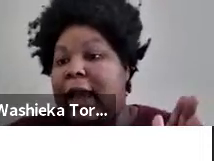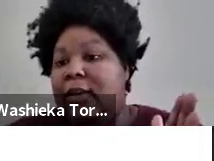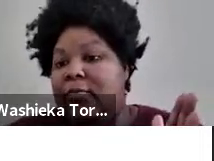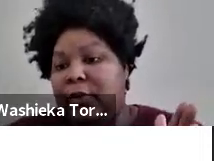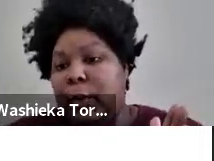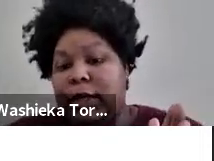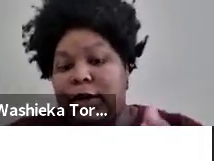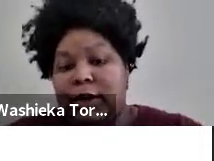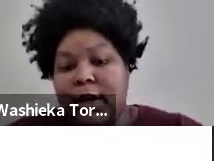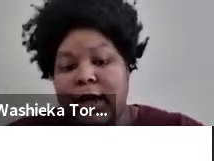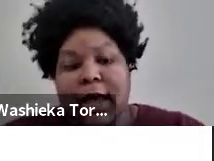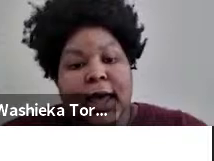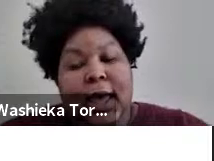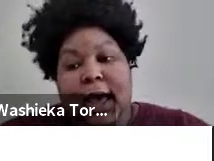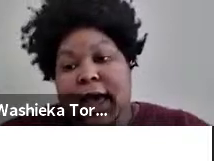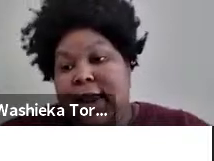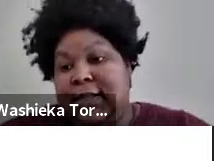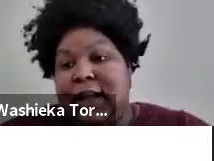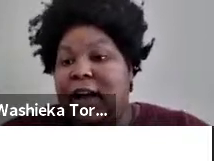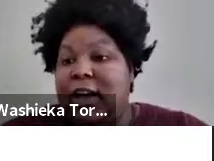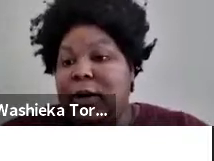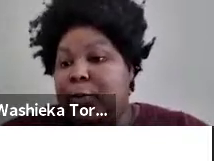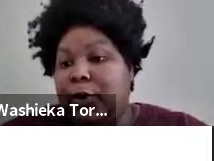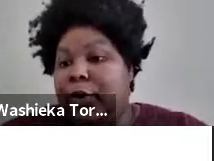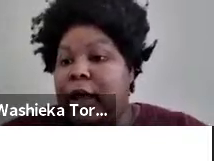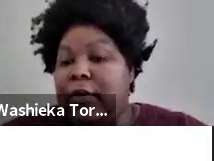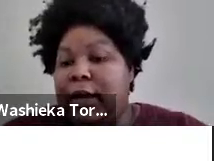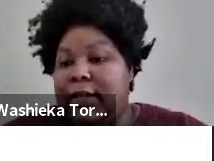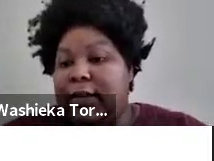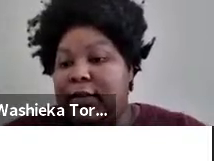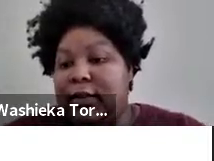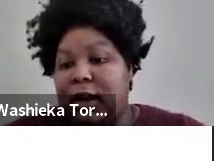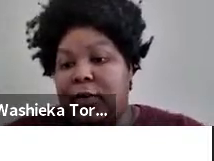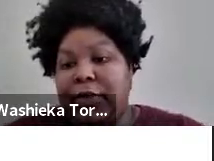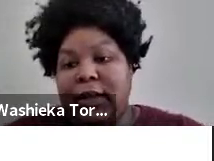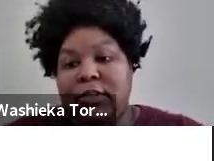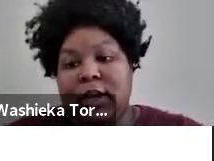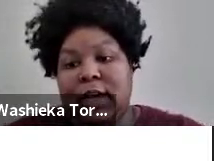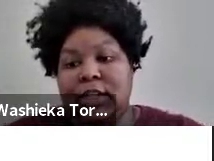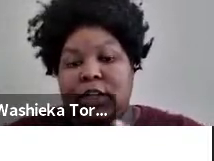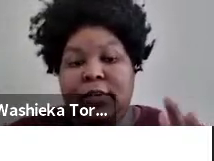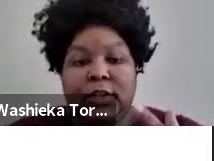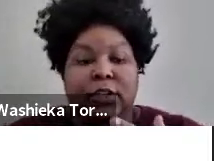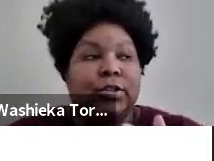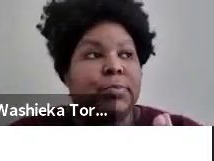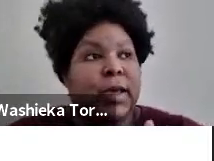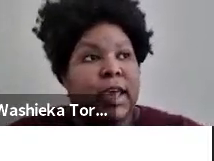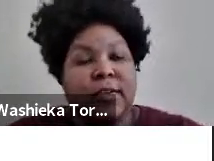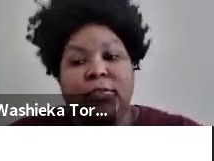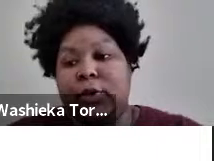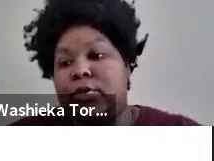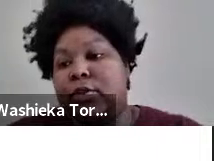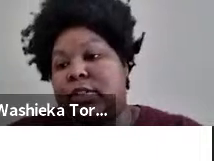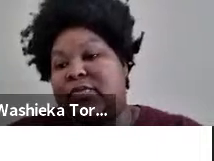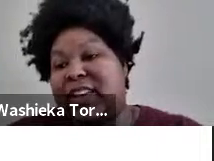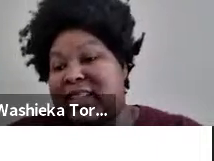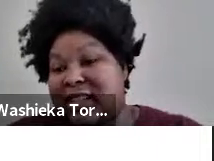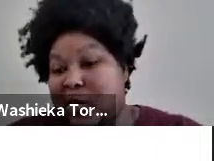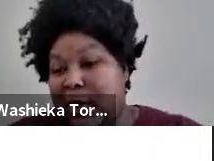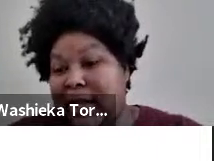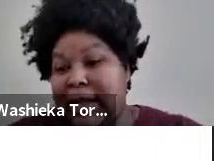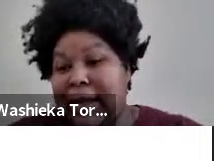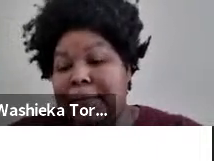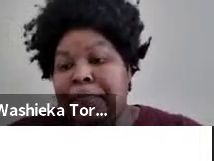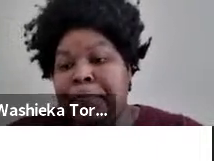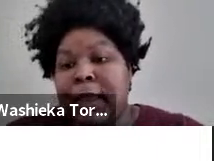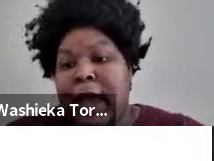walkability guide for the winter, and it's not good in poorer areas. Things are not as shoveled or as paved, roads aren't fixed